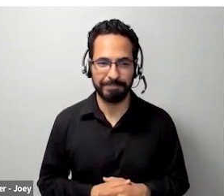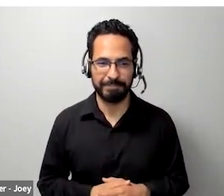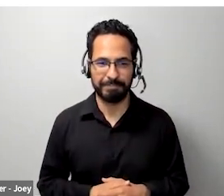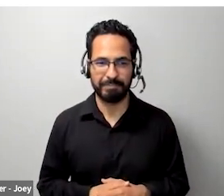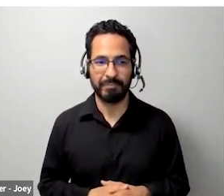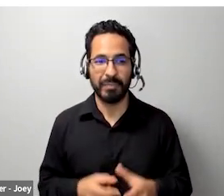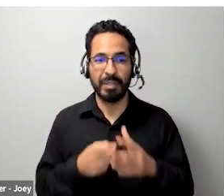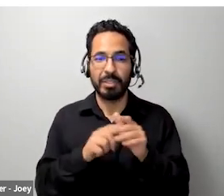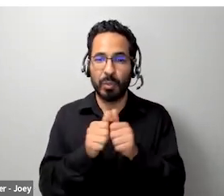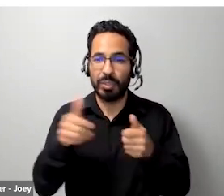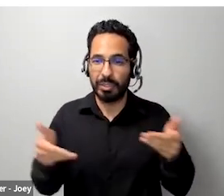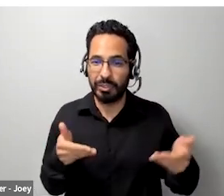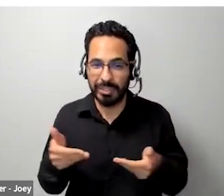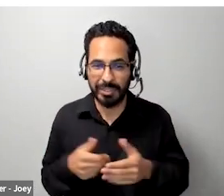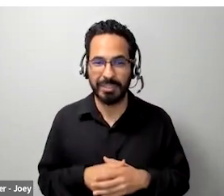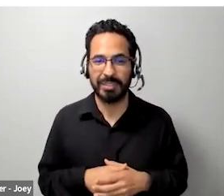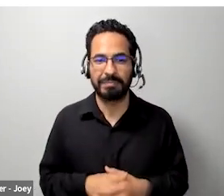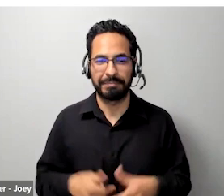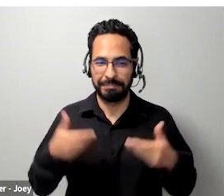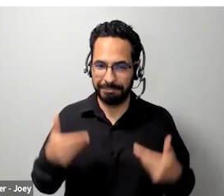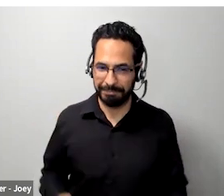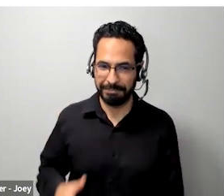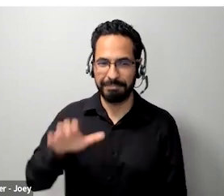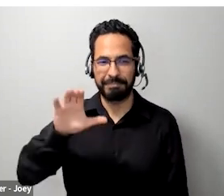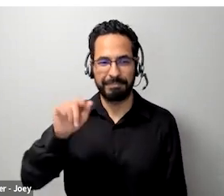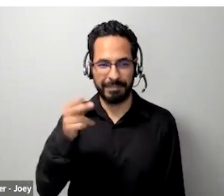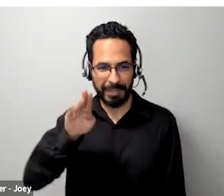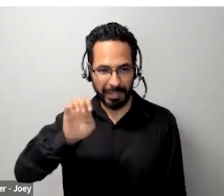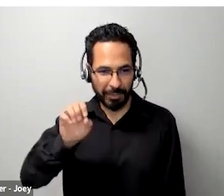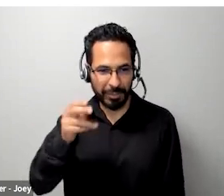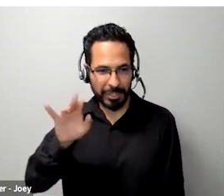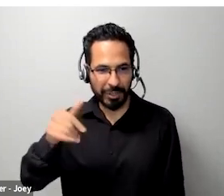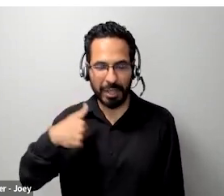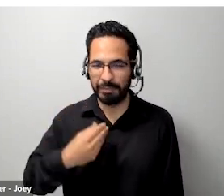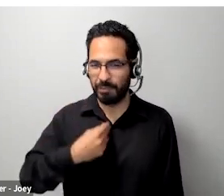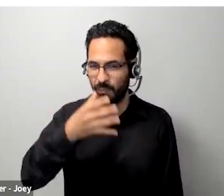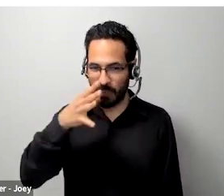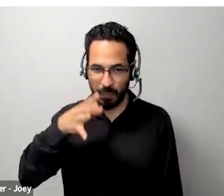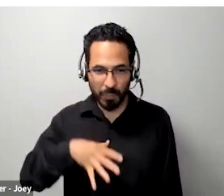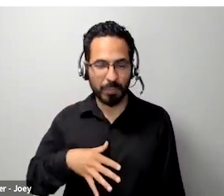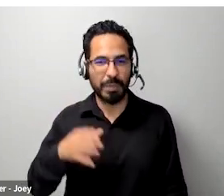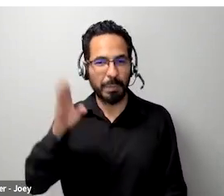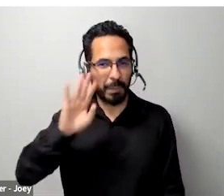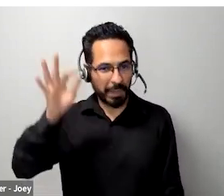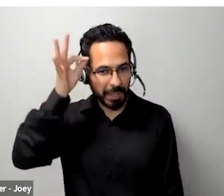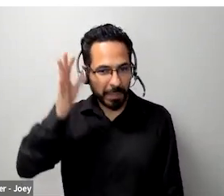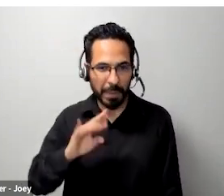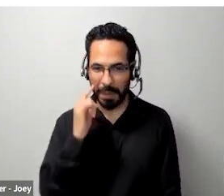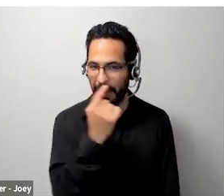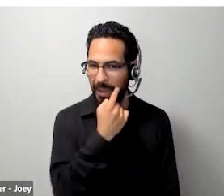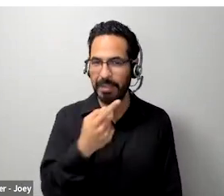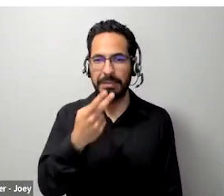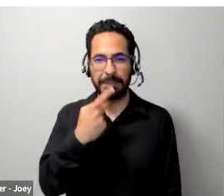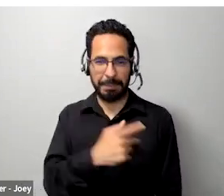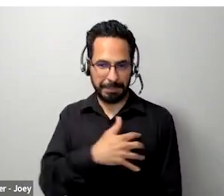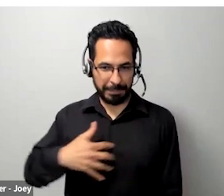Let's start with introductions. I'm Catherine Sherry. I'm a Caucasian woman with brown hair, brown eyes, a pink striped